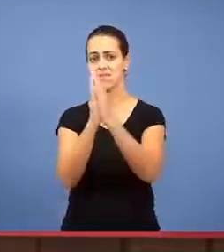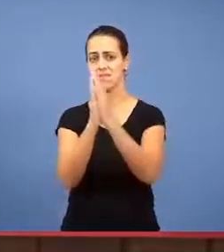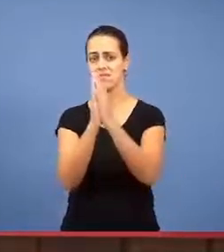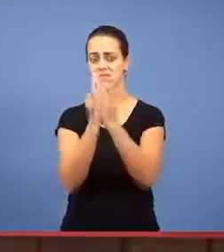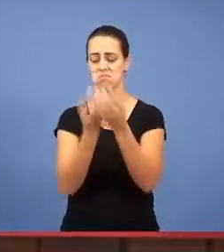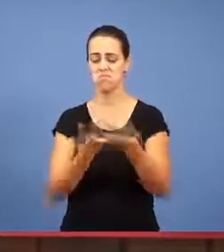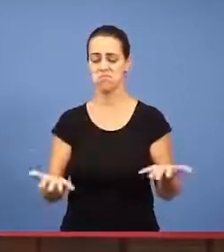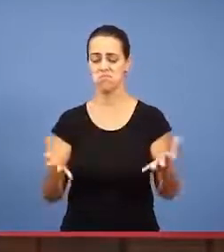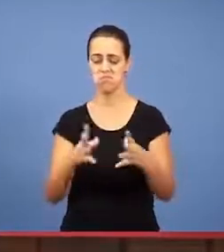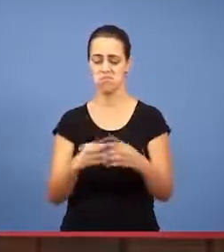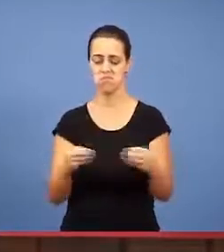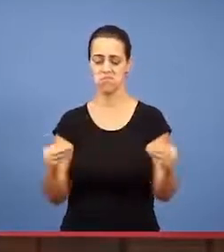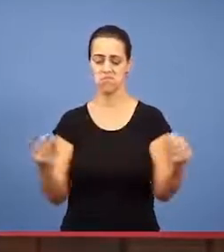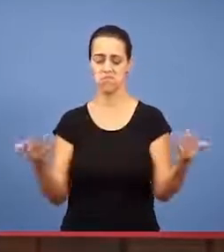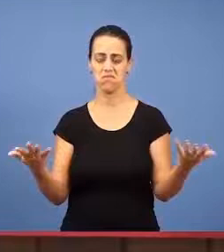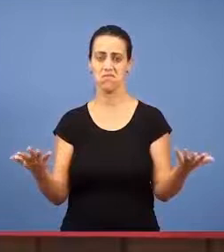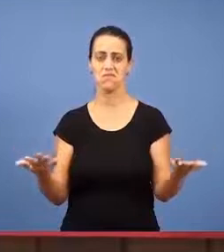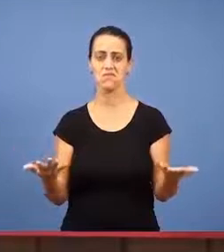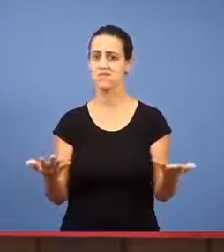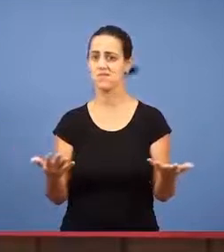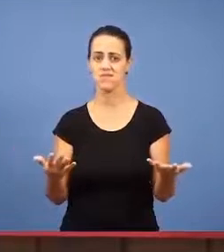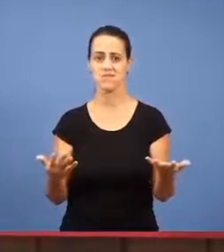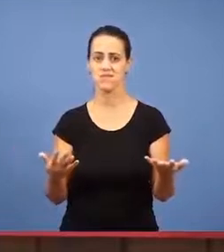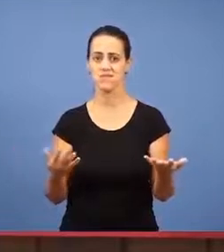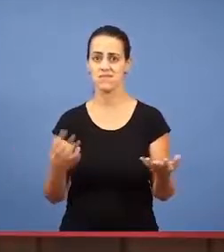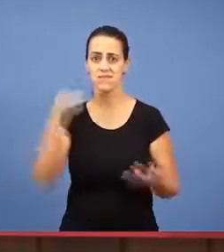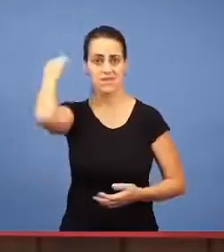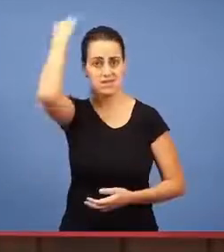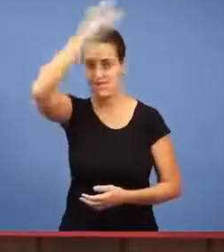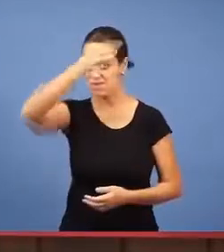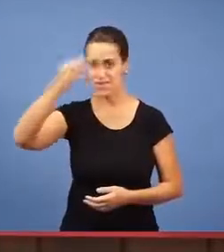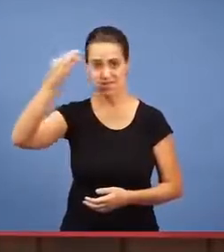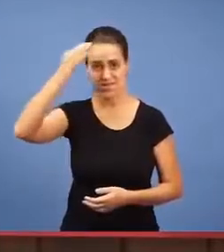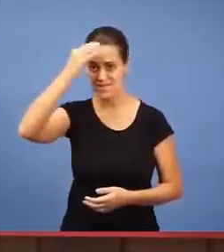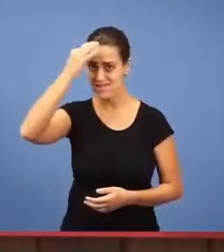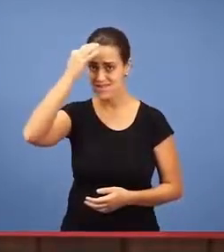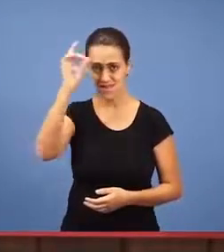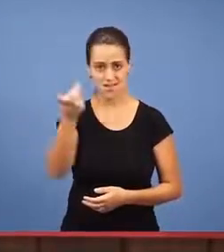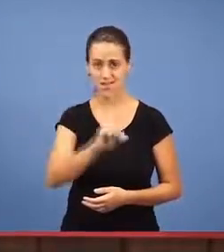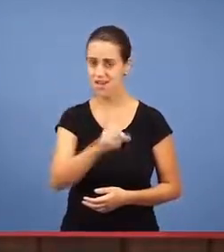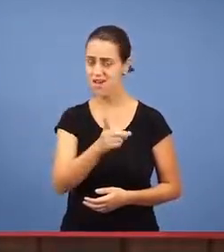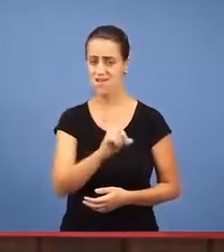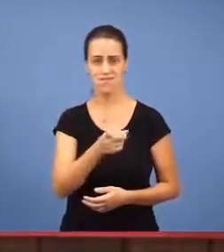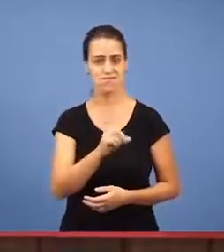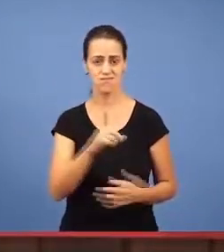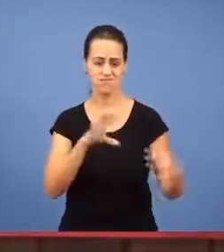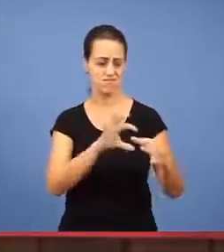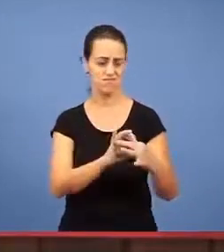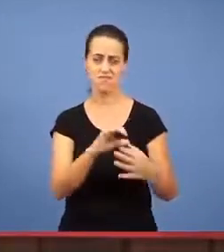operation of the Holy Spirit doesn't happen. And the Holy Spirit is not going to pay attention.